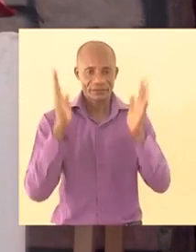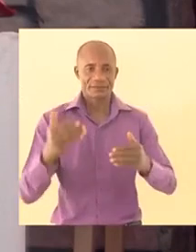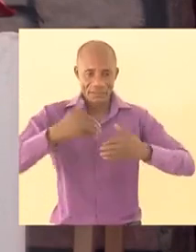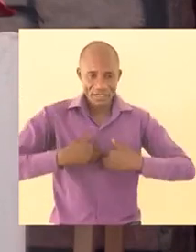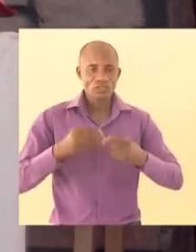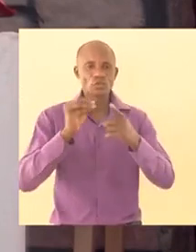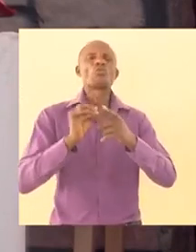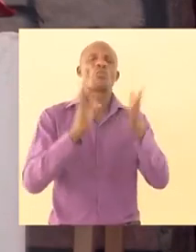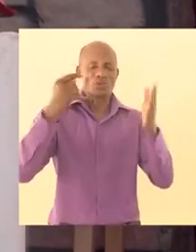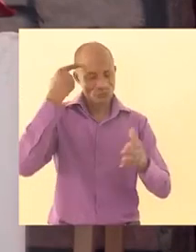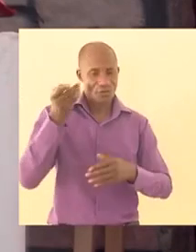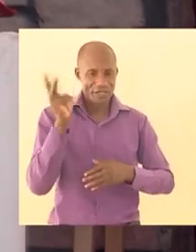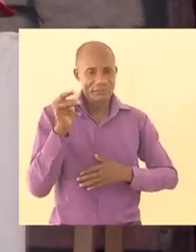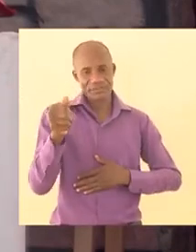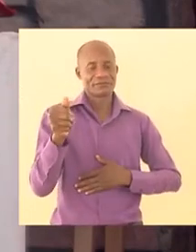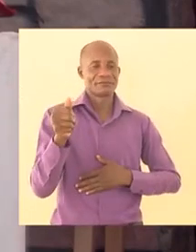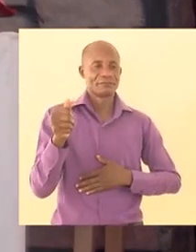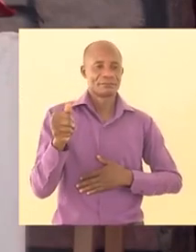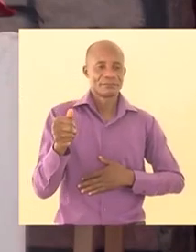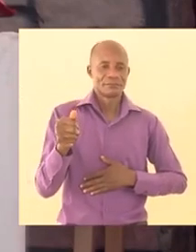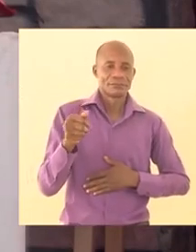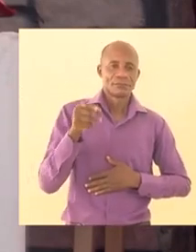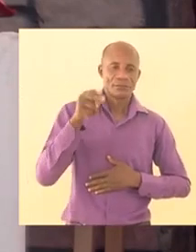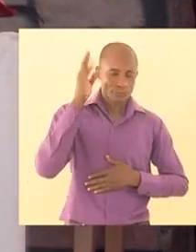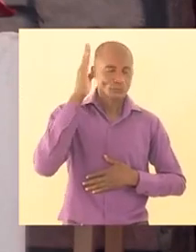for himself or herself, he or she should be